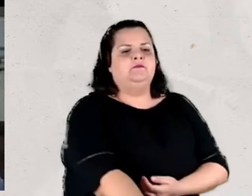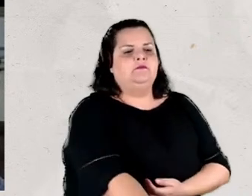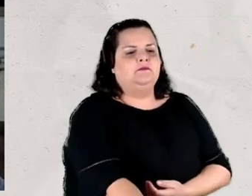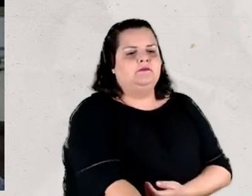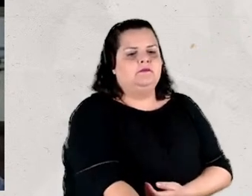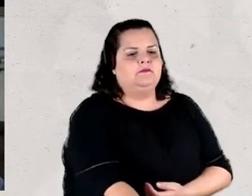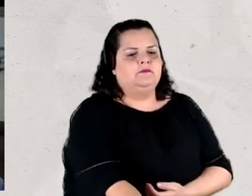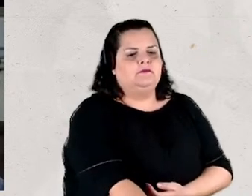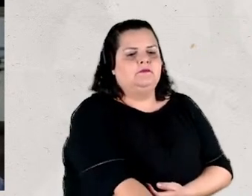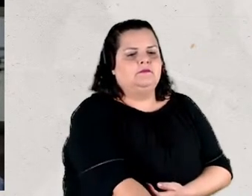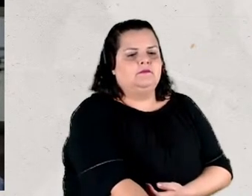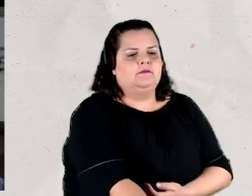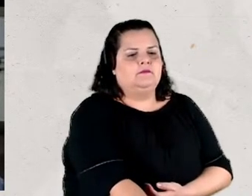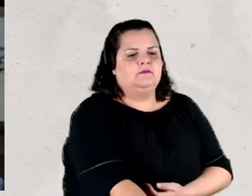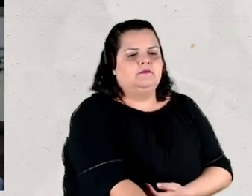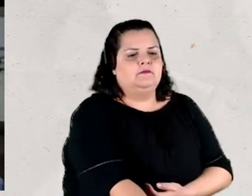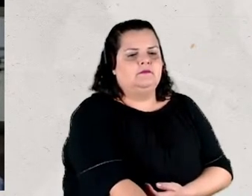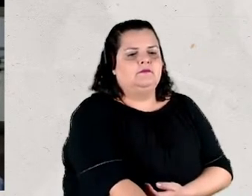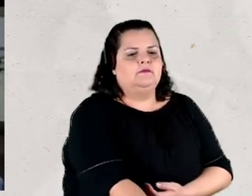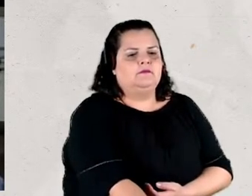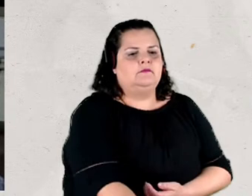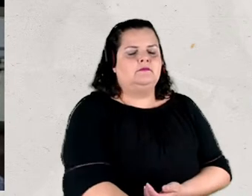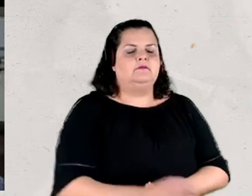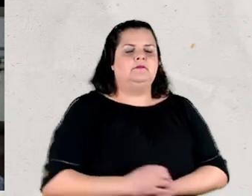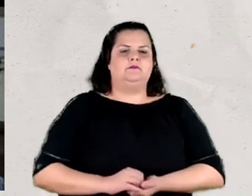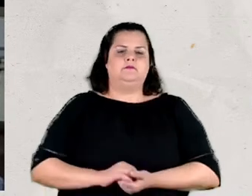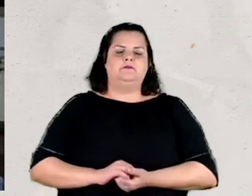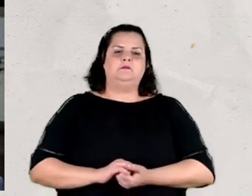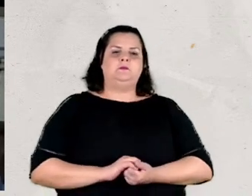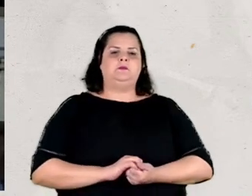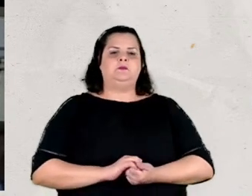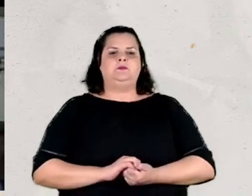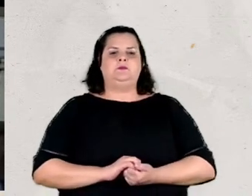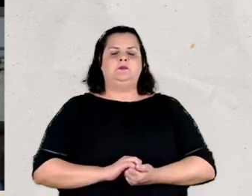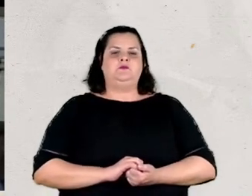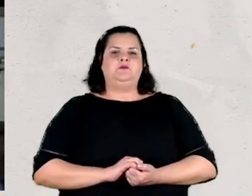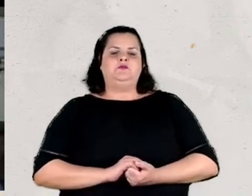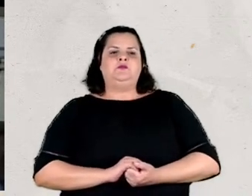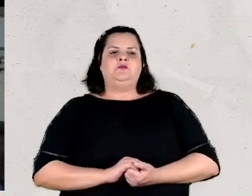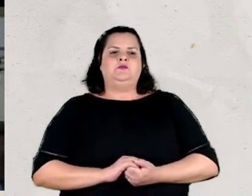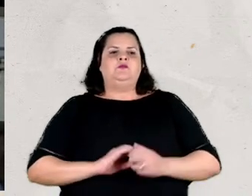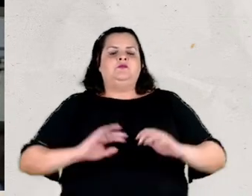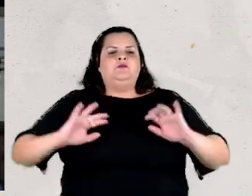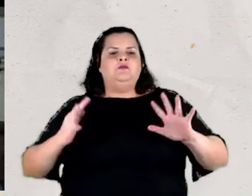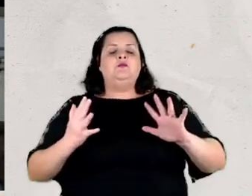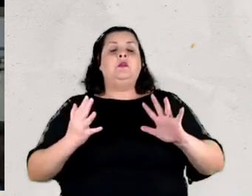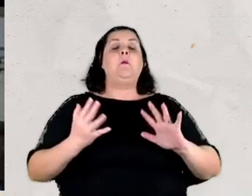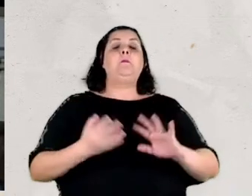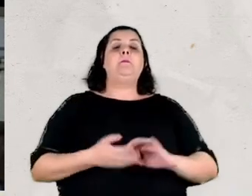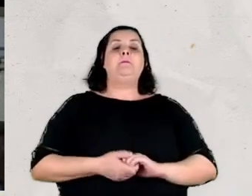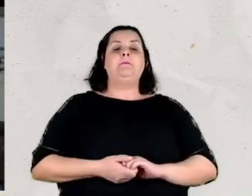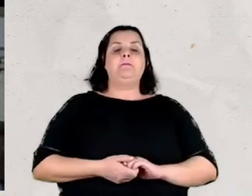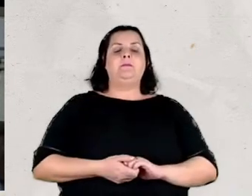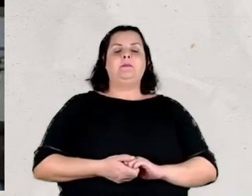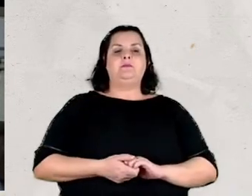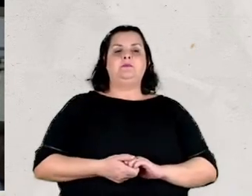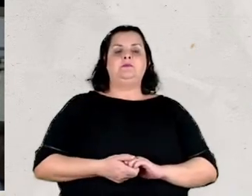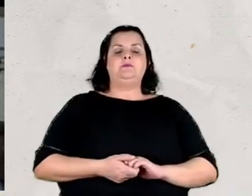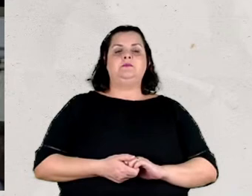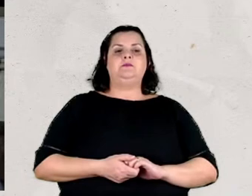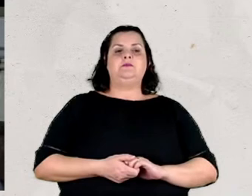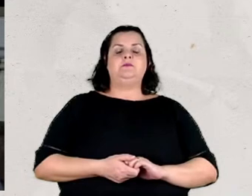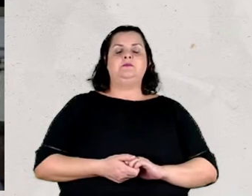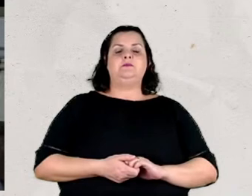There is an idea to try to solve the conflict or to try to ameliorate the conflict by step, little